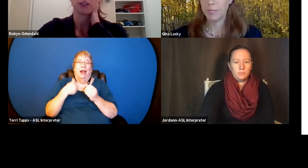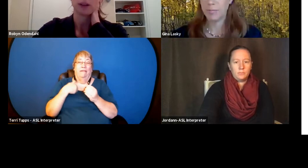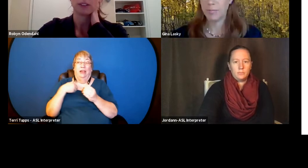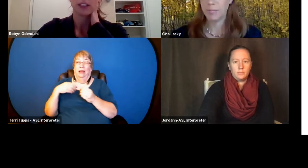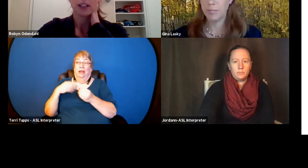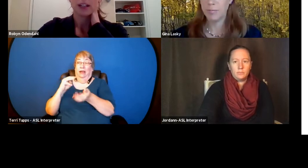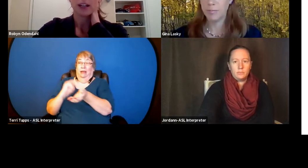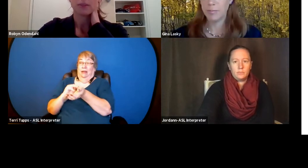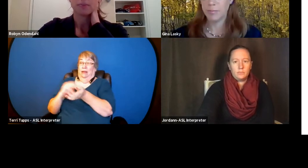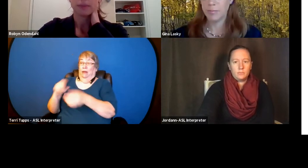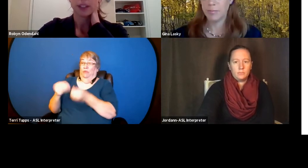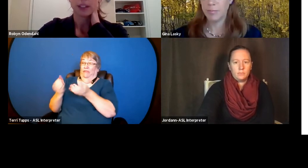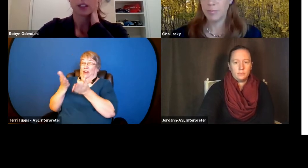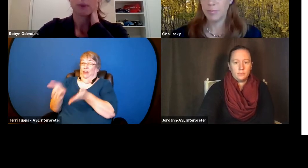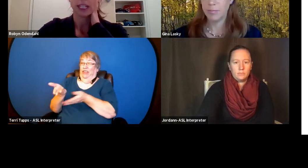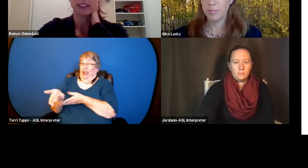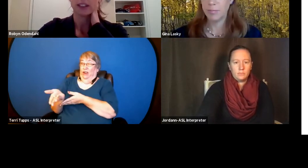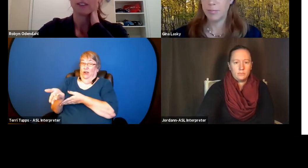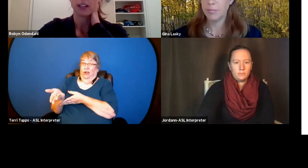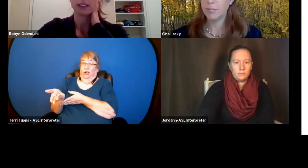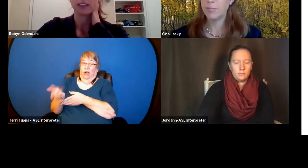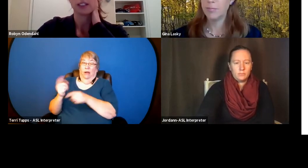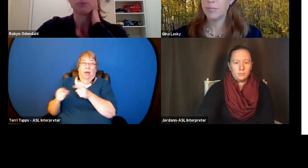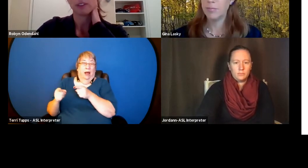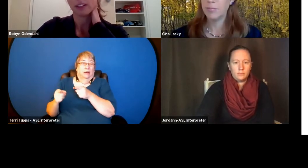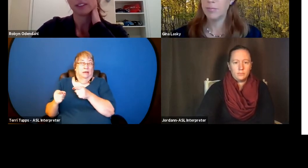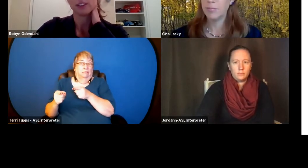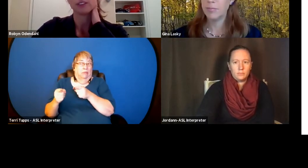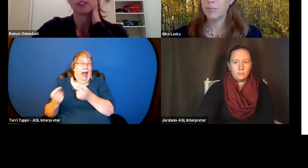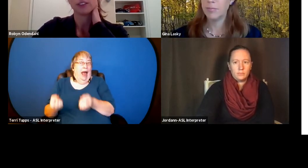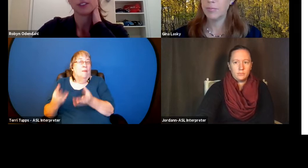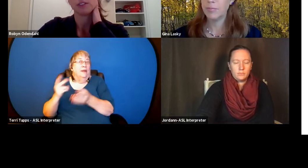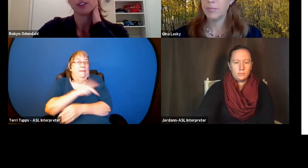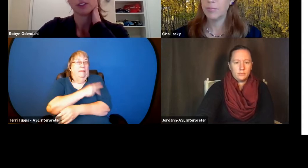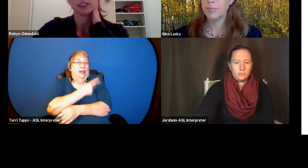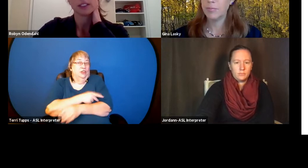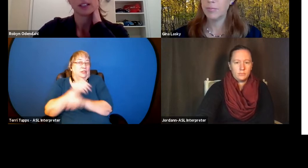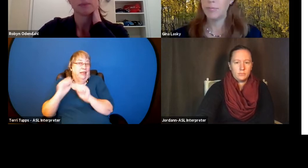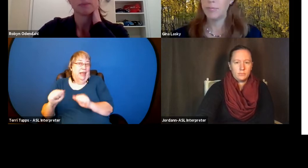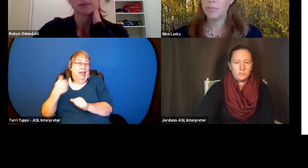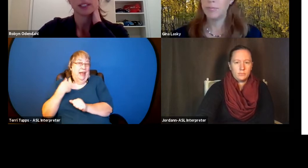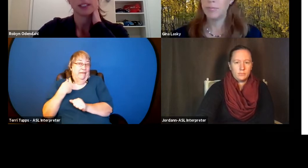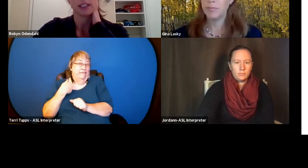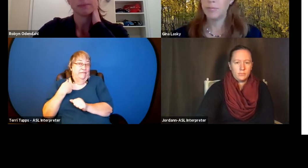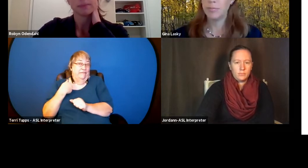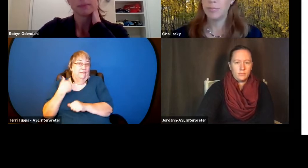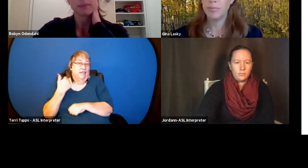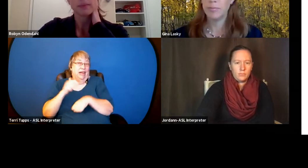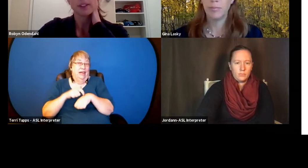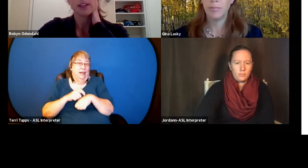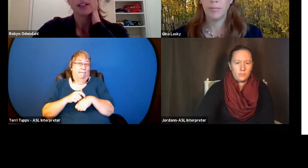but it's also about the capacity of that provider to serve those in